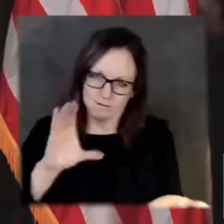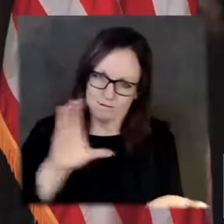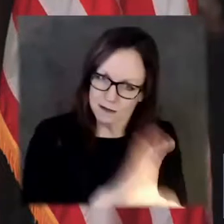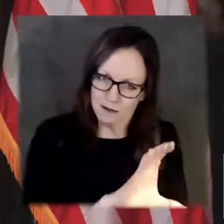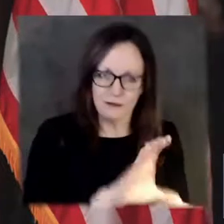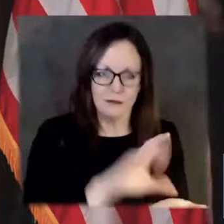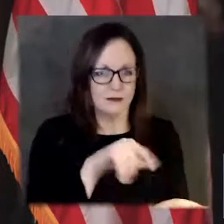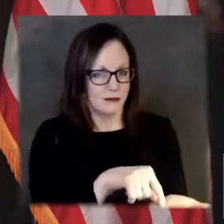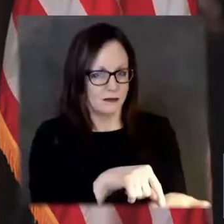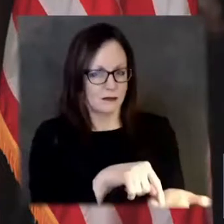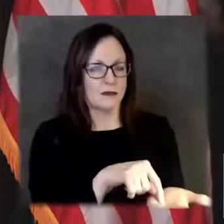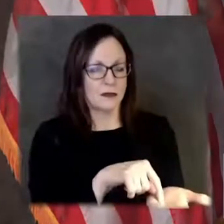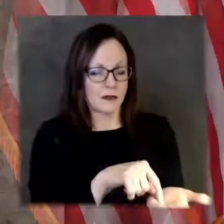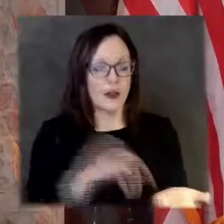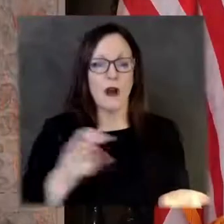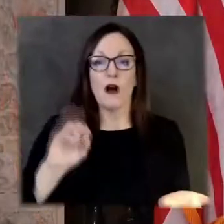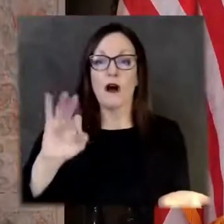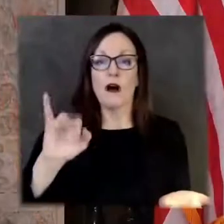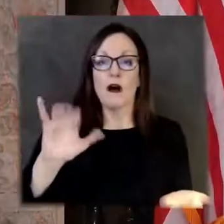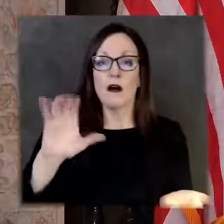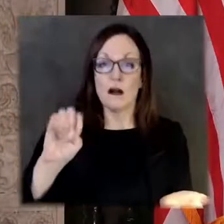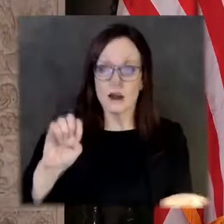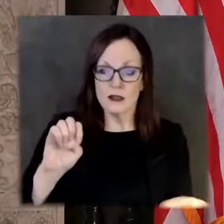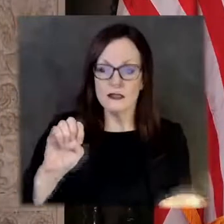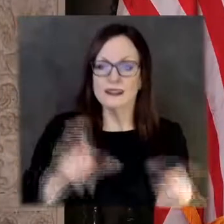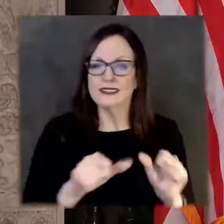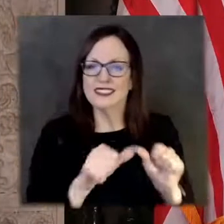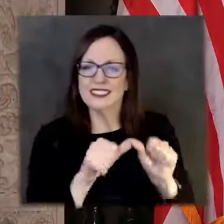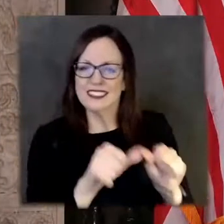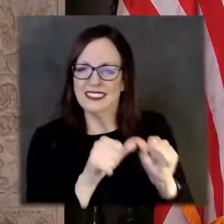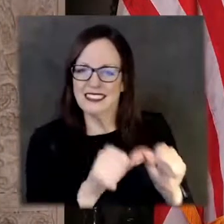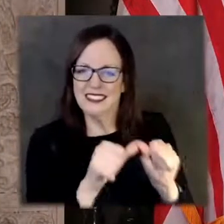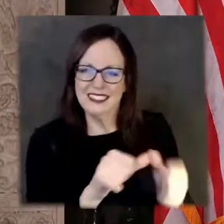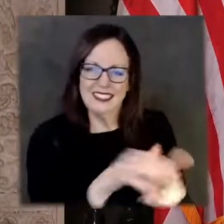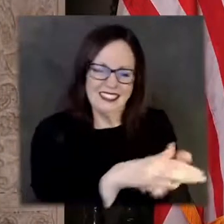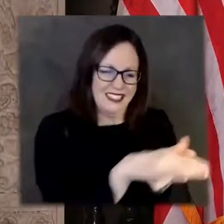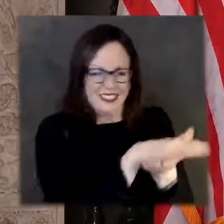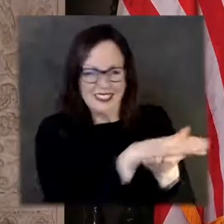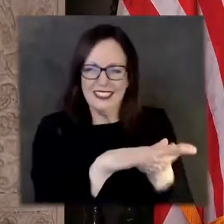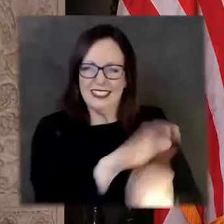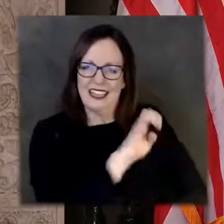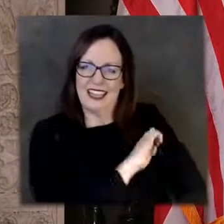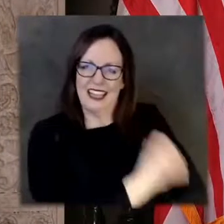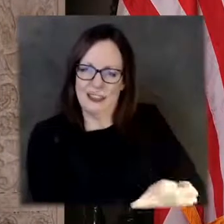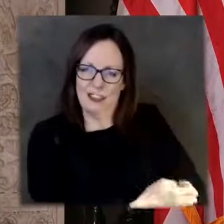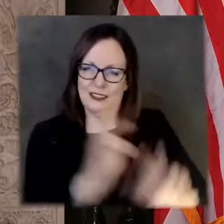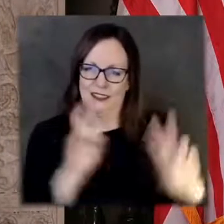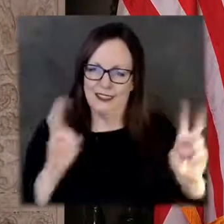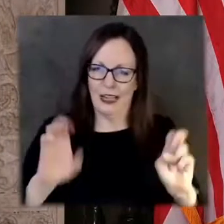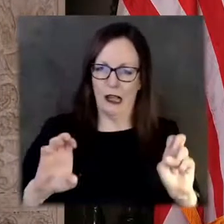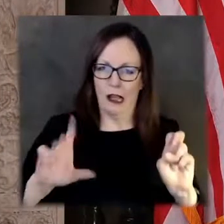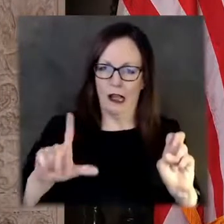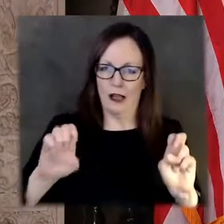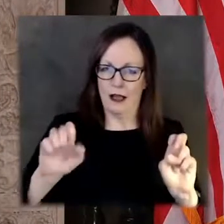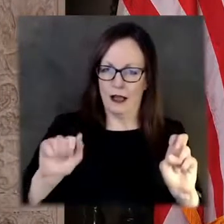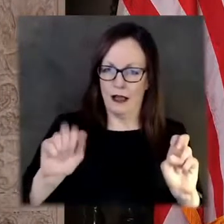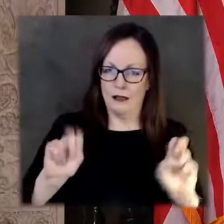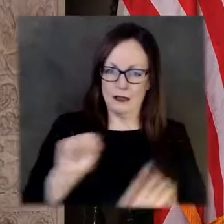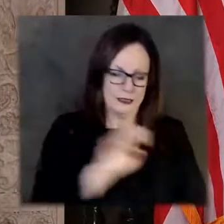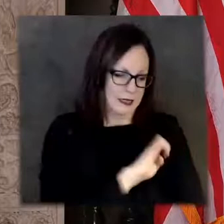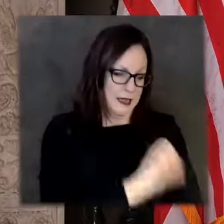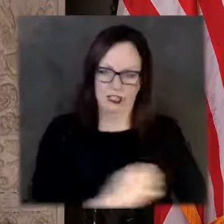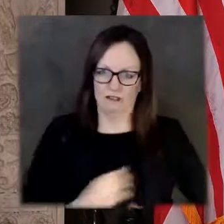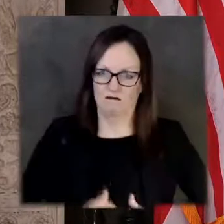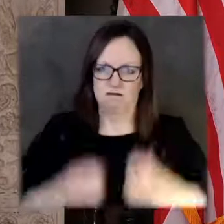the state utilities. Folks, we cannot afford to continue ignoring science and denying the reality